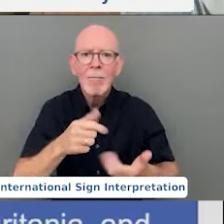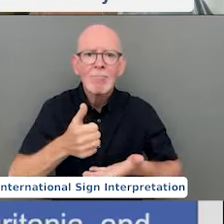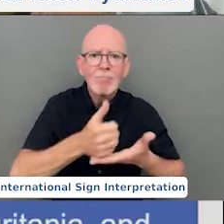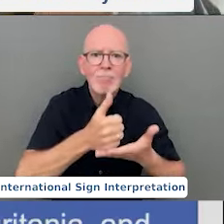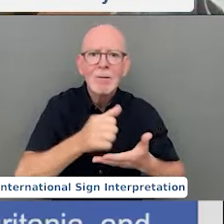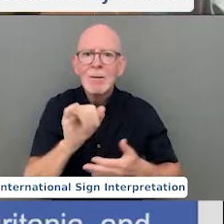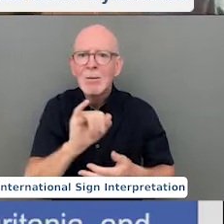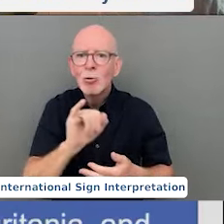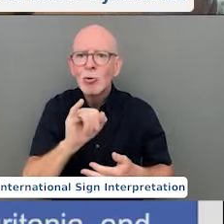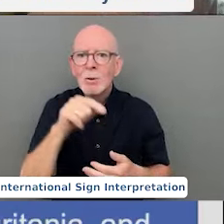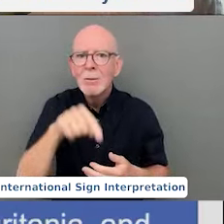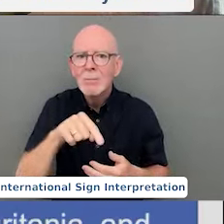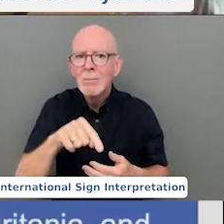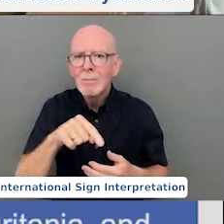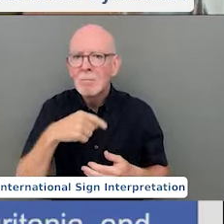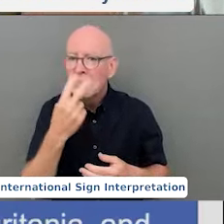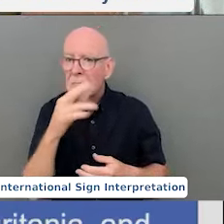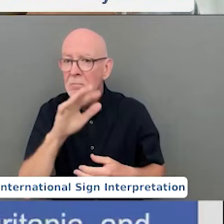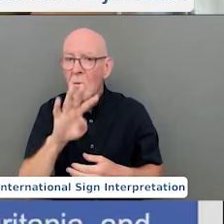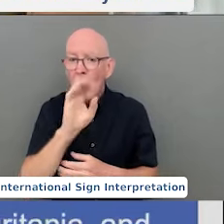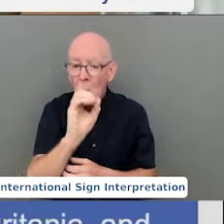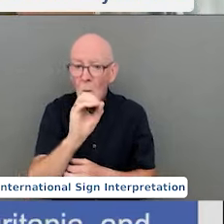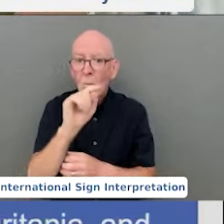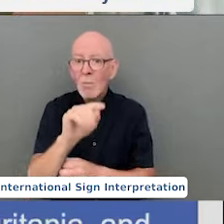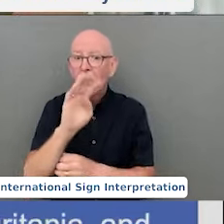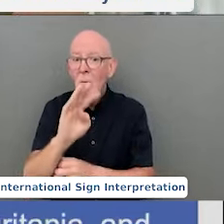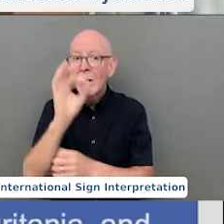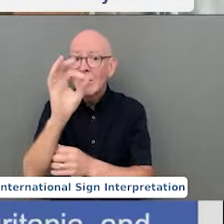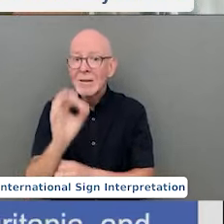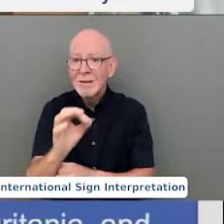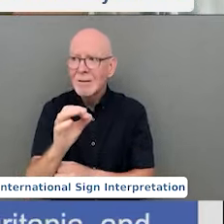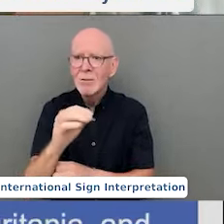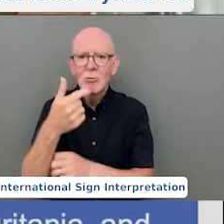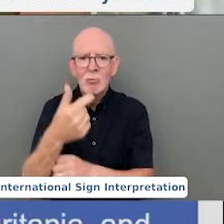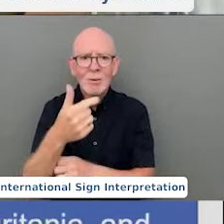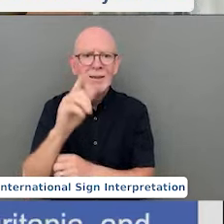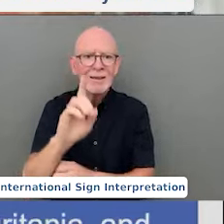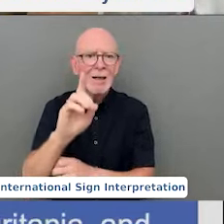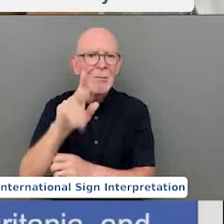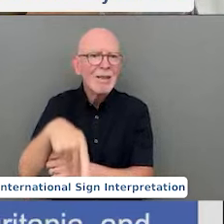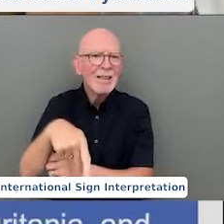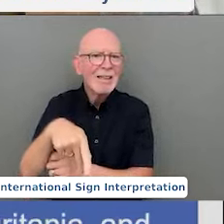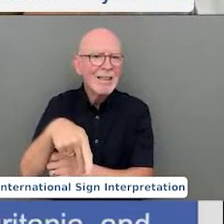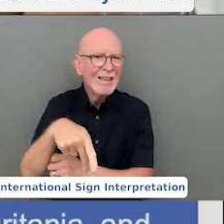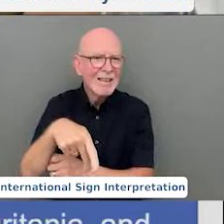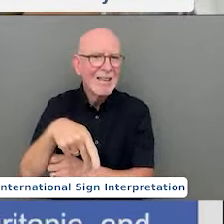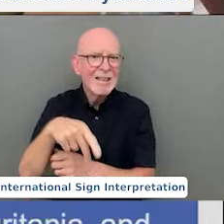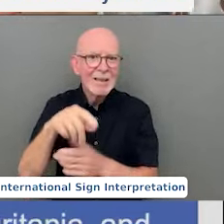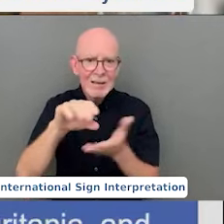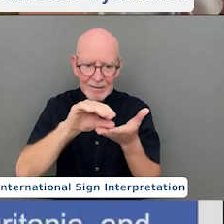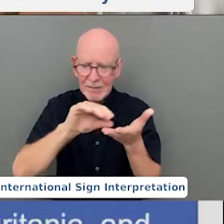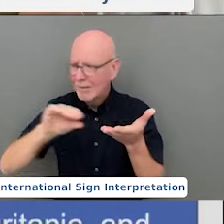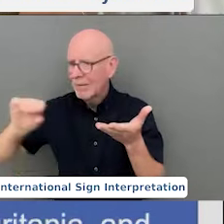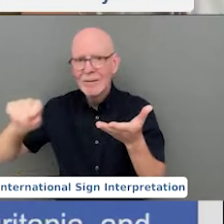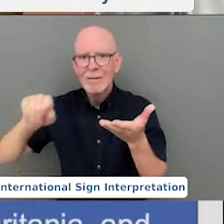countries for cash benefits and subsidized health insurance for persons with disabilities. And we actually come up with a